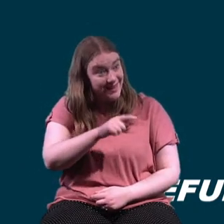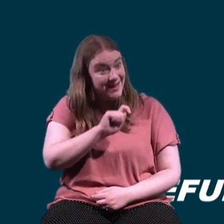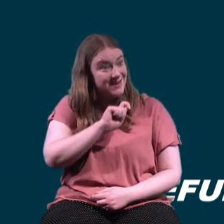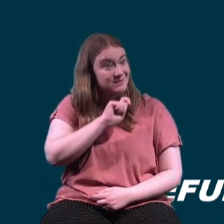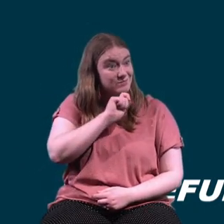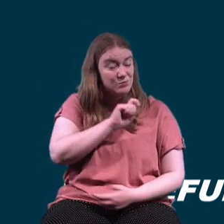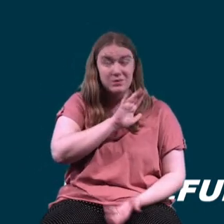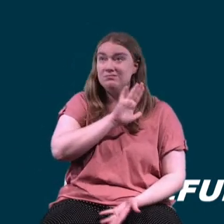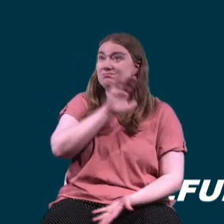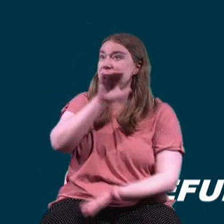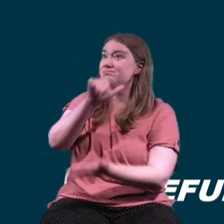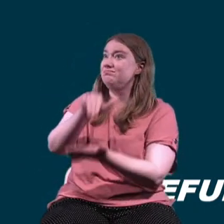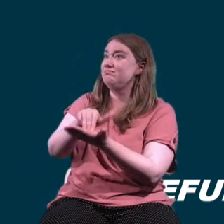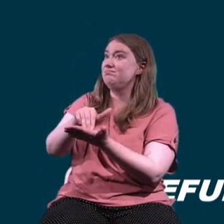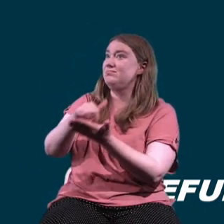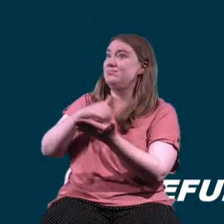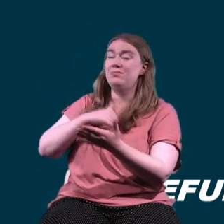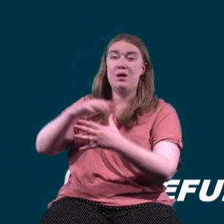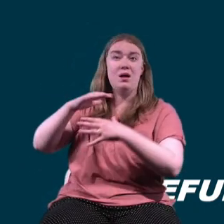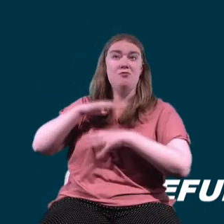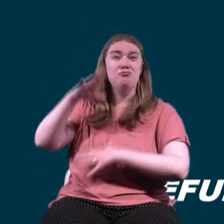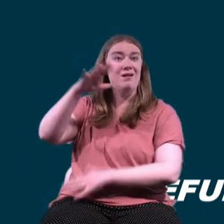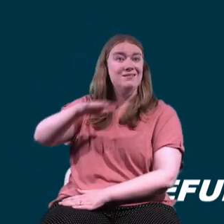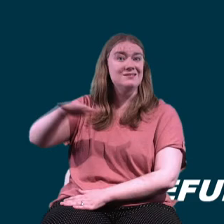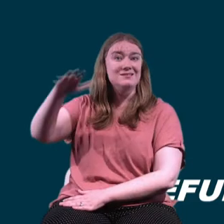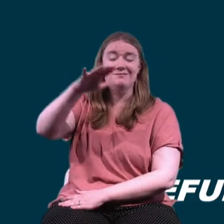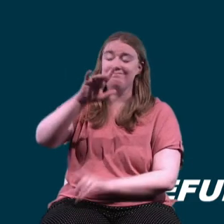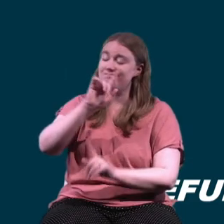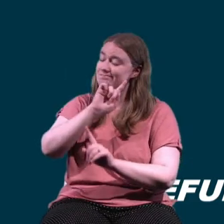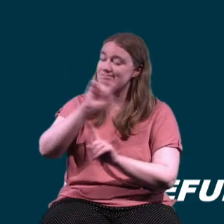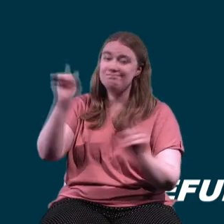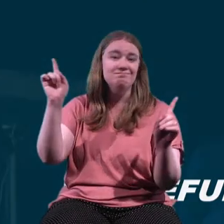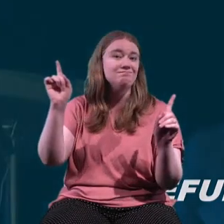never enter my rest.